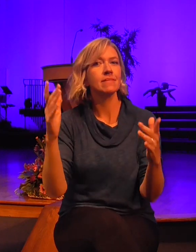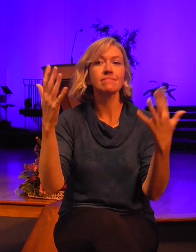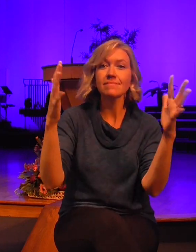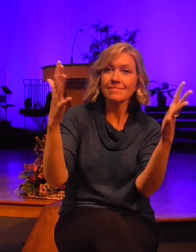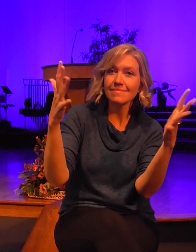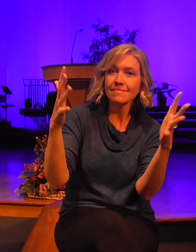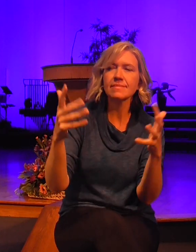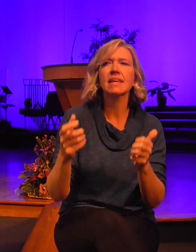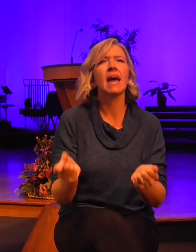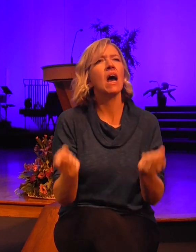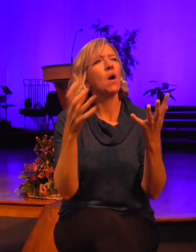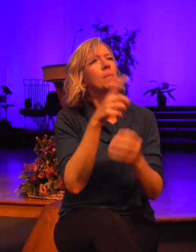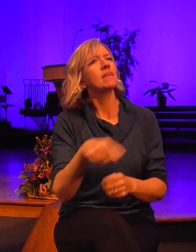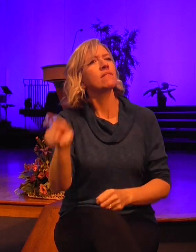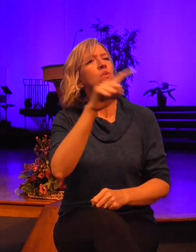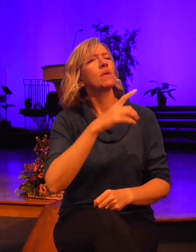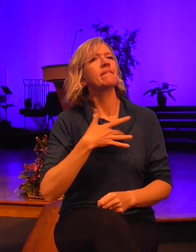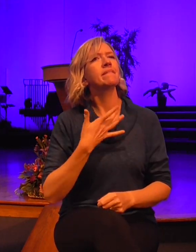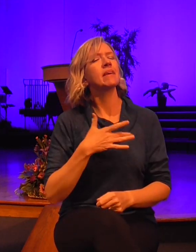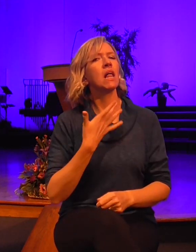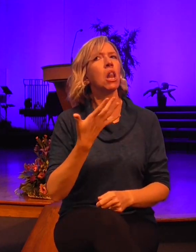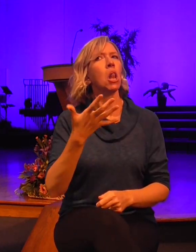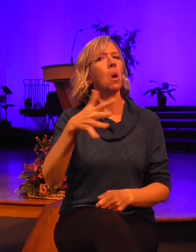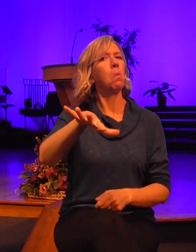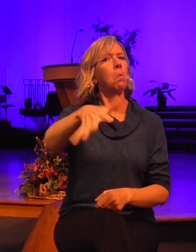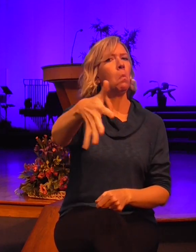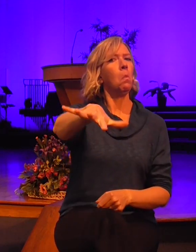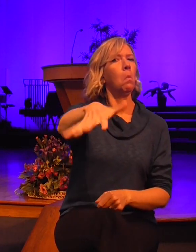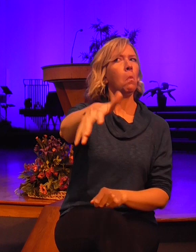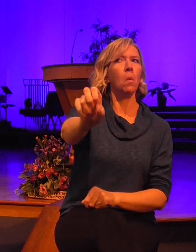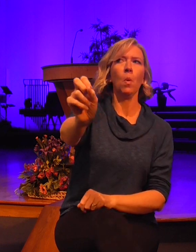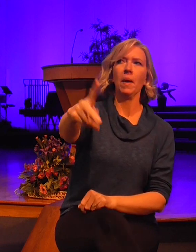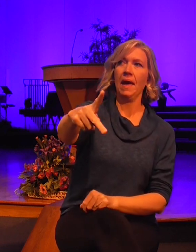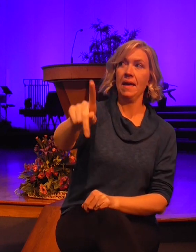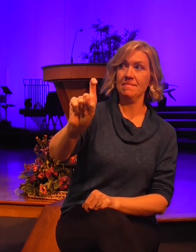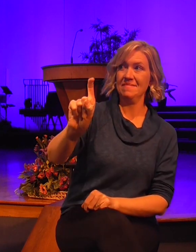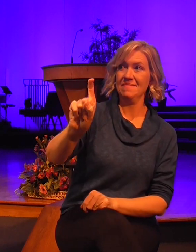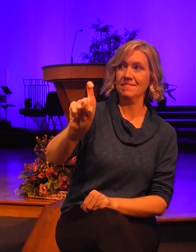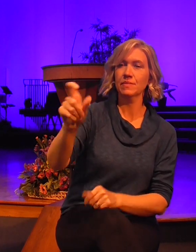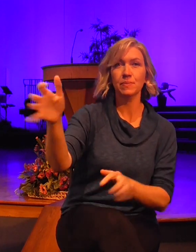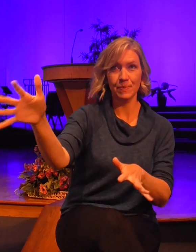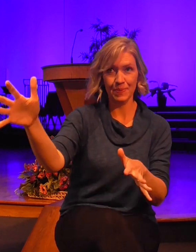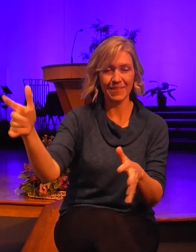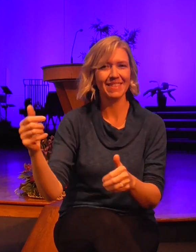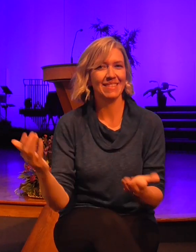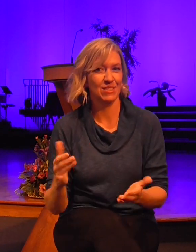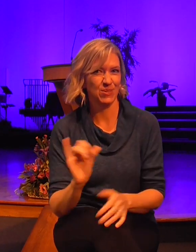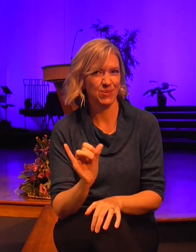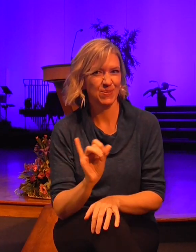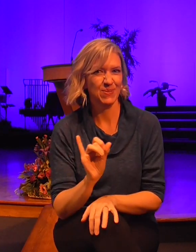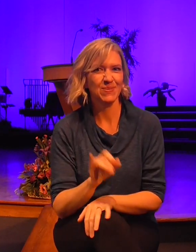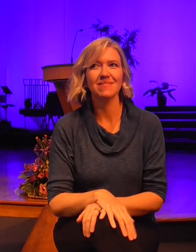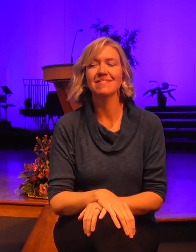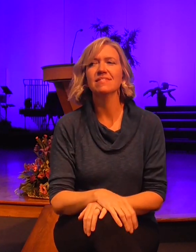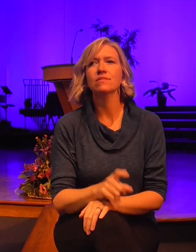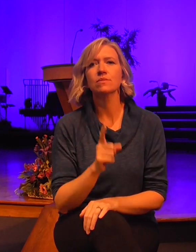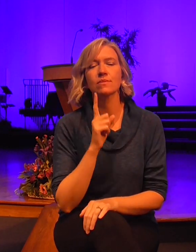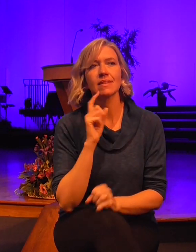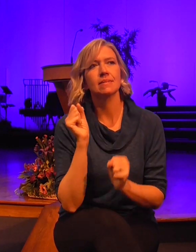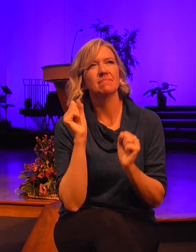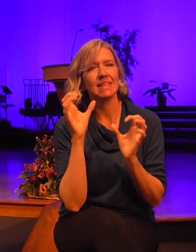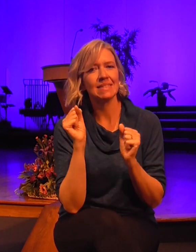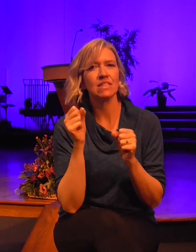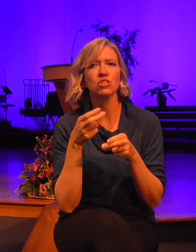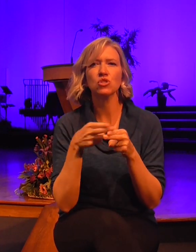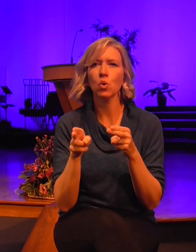you. How many of you are feeling kind of, sort of okay? Okay, you're here too. It's amazing the short